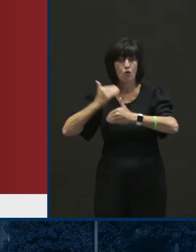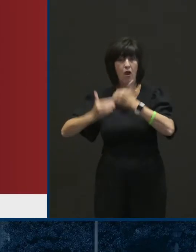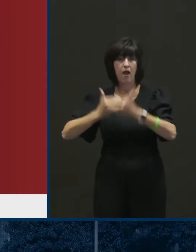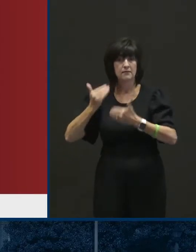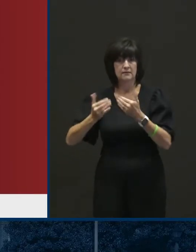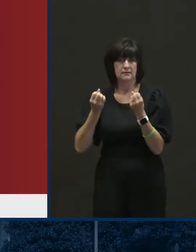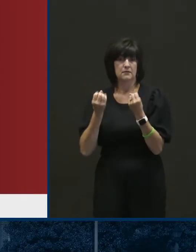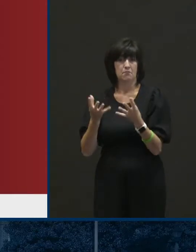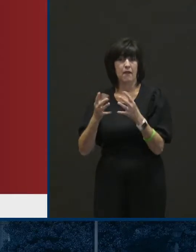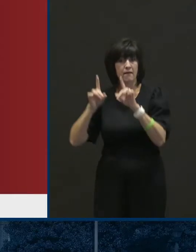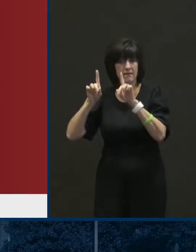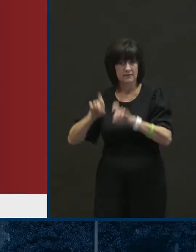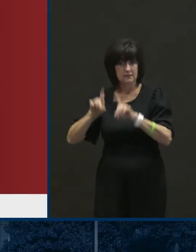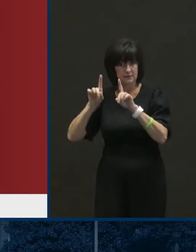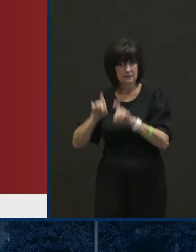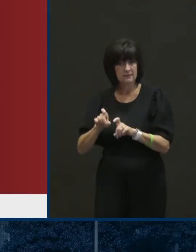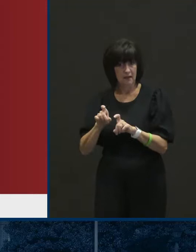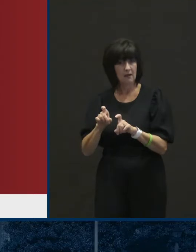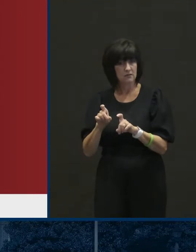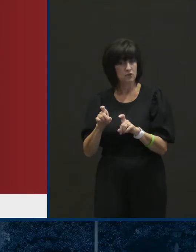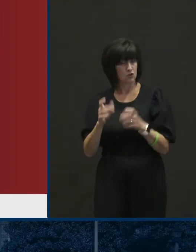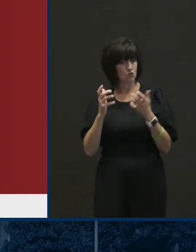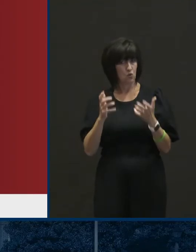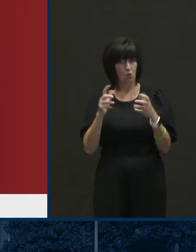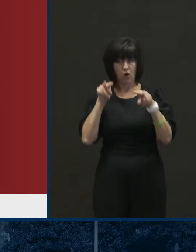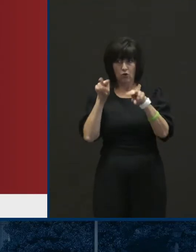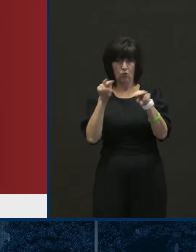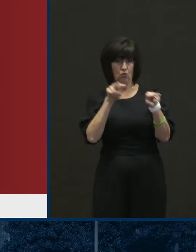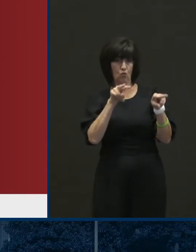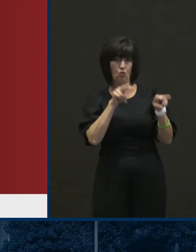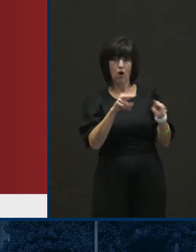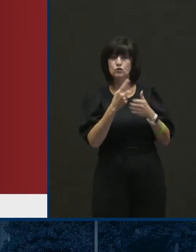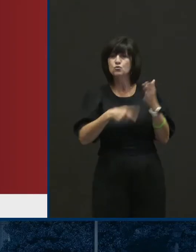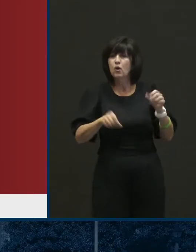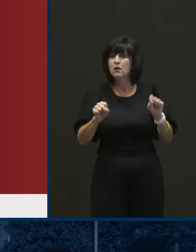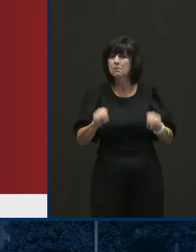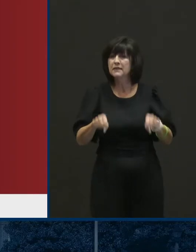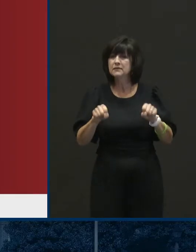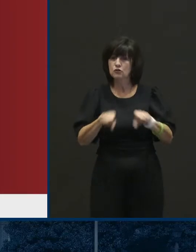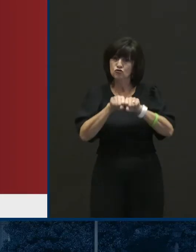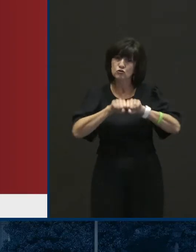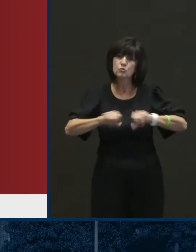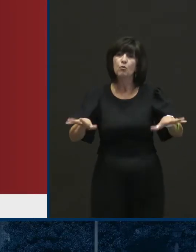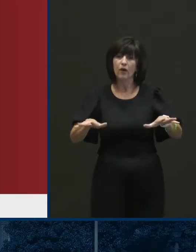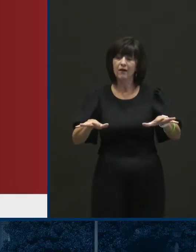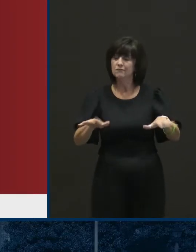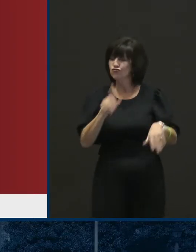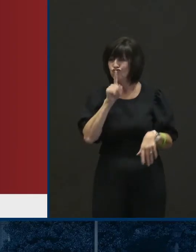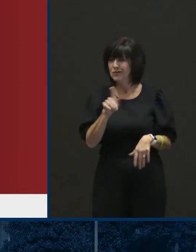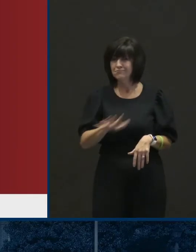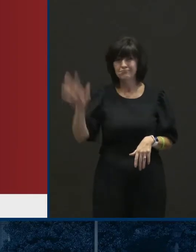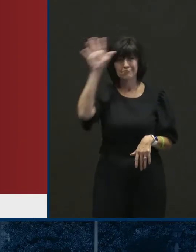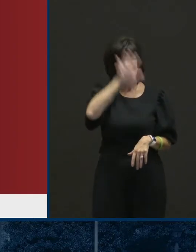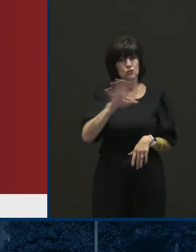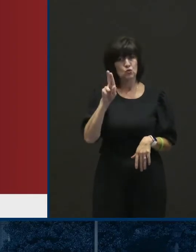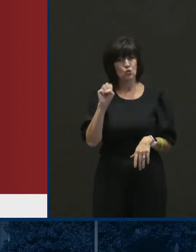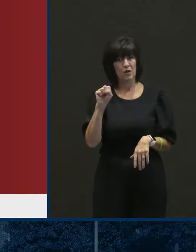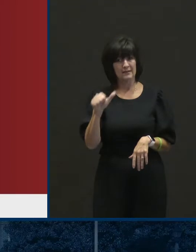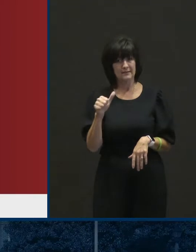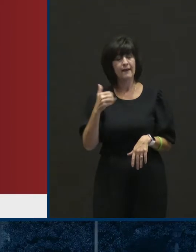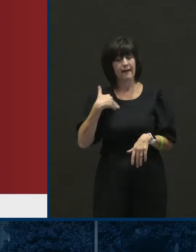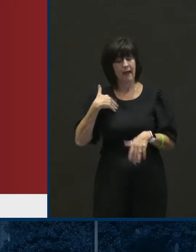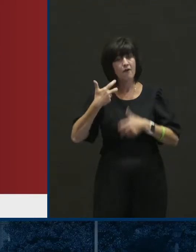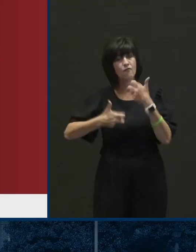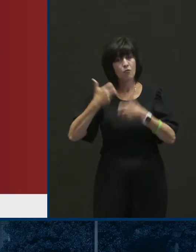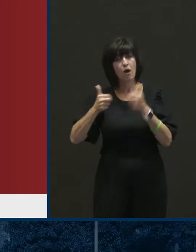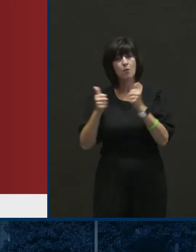potential for outbreaks, much like what has happened in college towns across America so far. We feel pretty good about